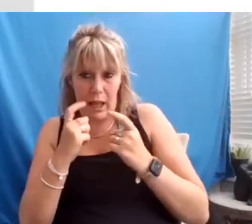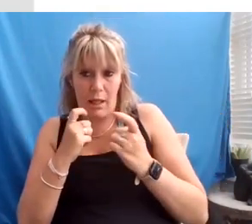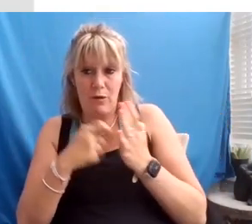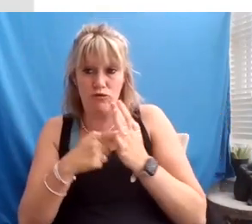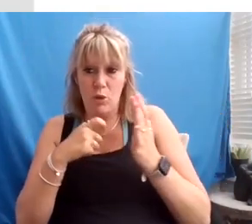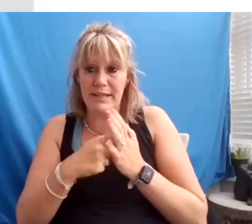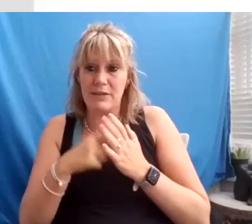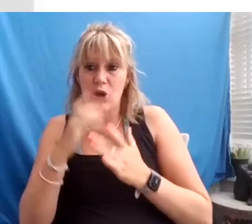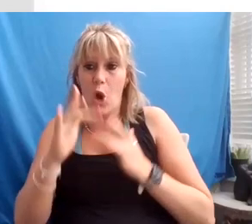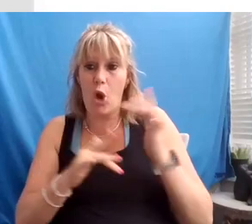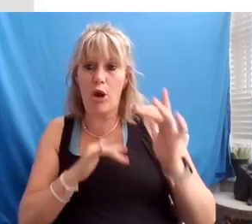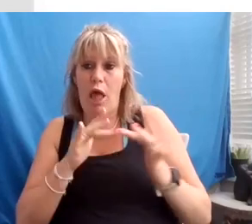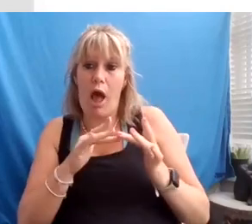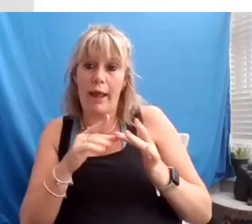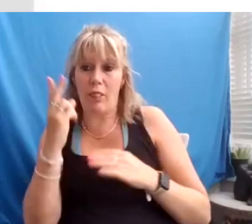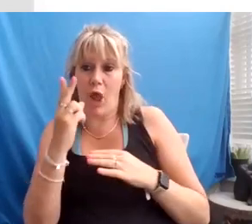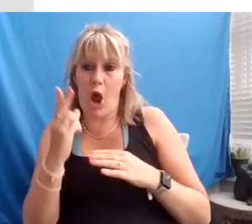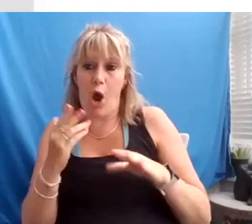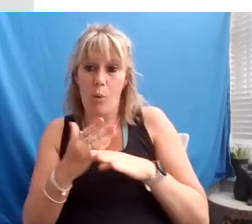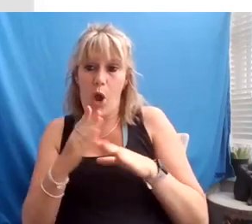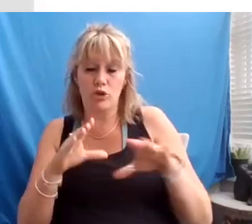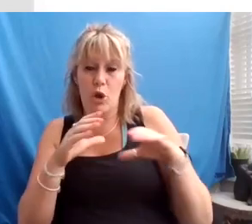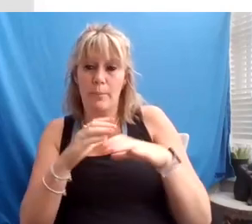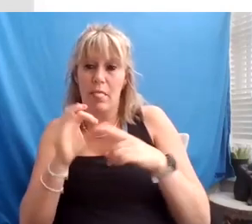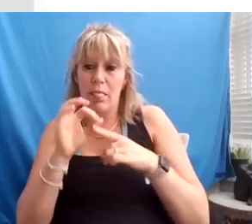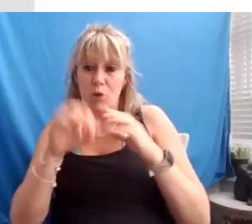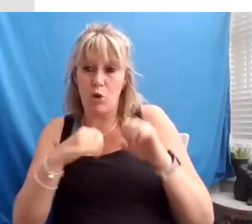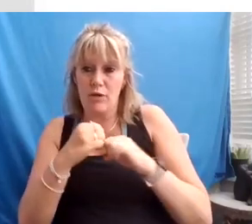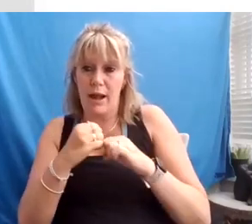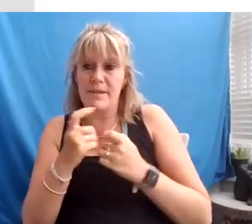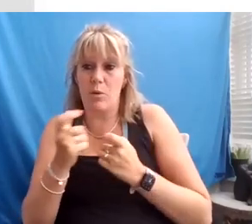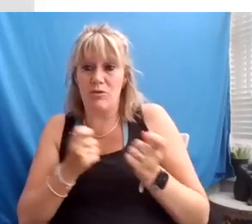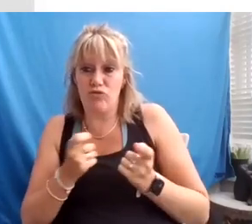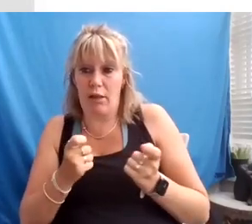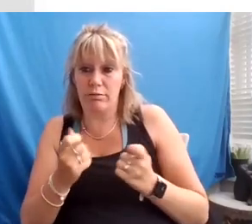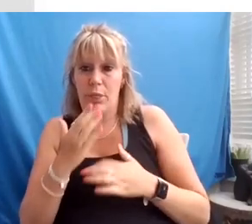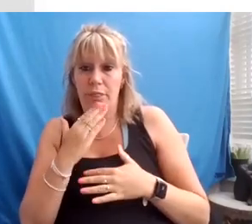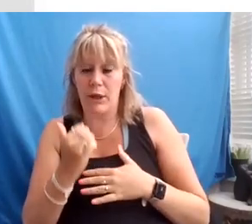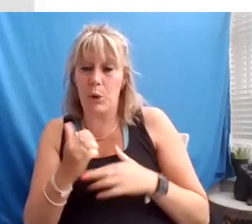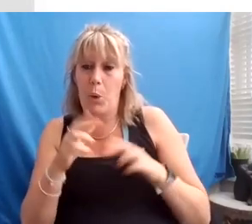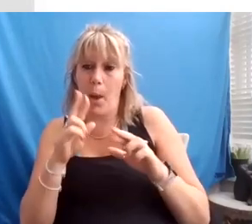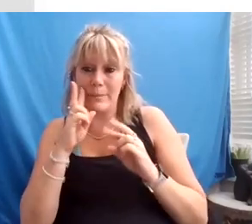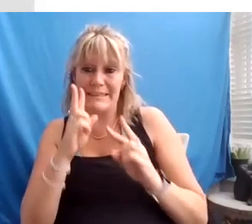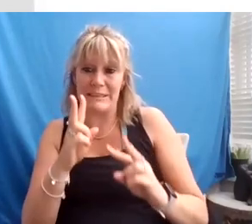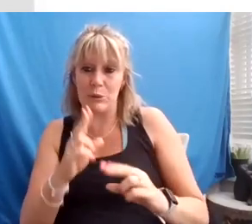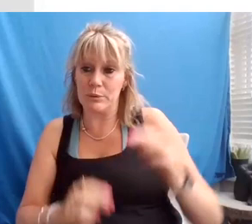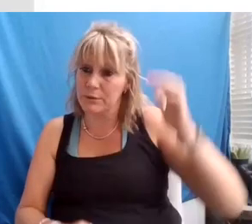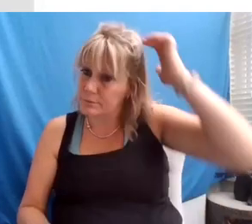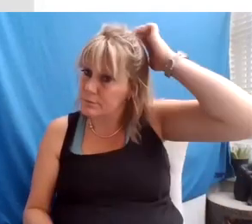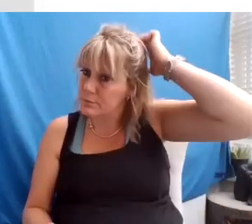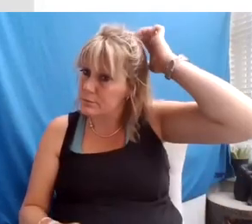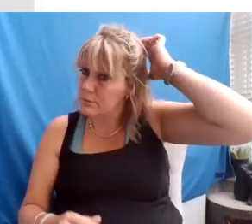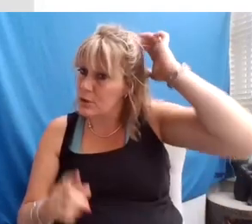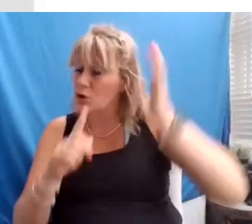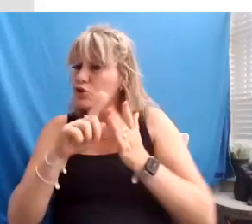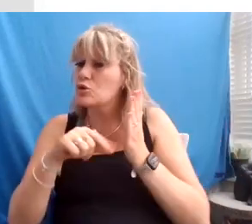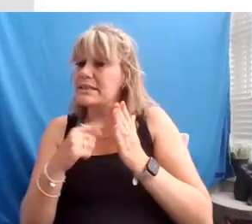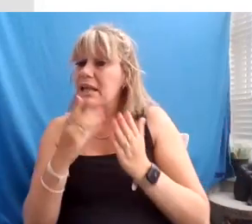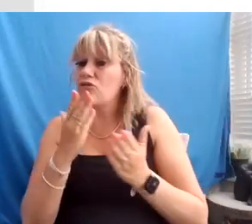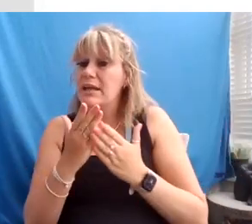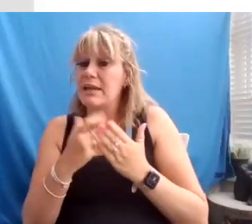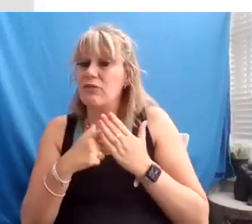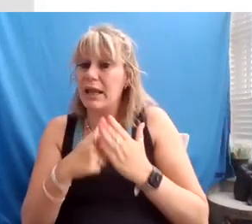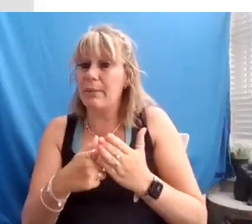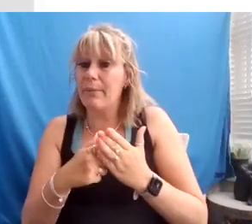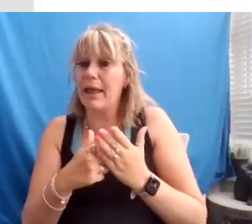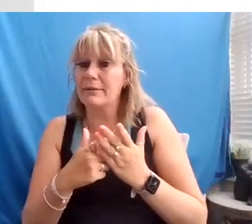art workshops and programs we have running. Hope to see you there. Yeah, I really recommend signing up. If you're based in Newham, then